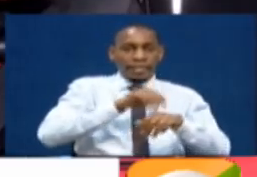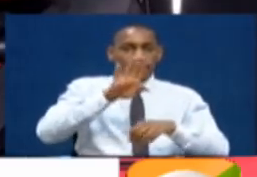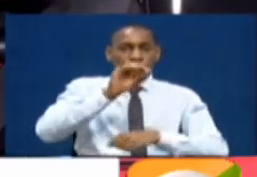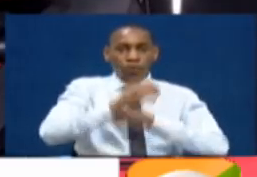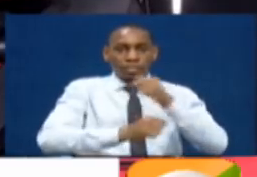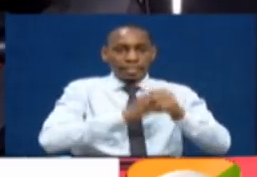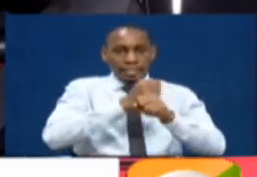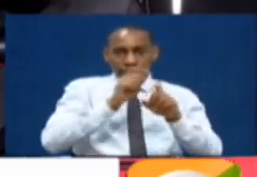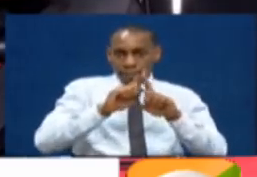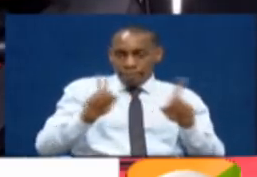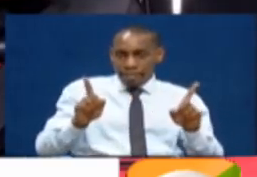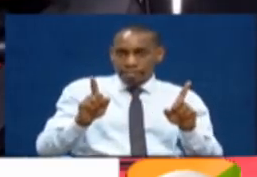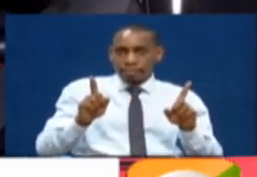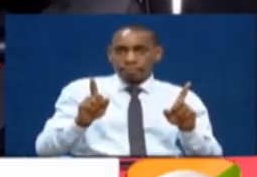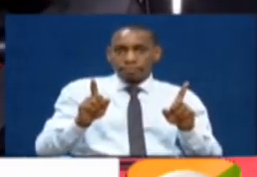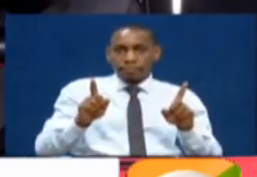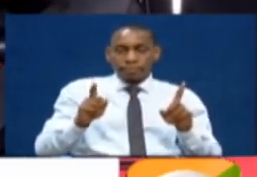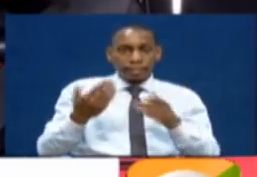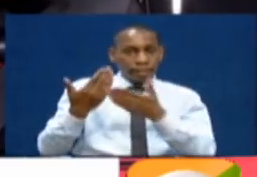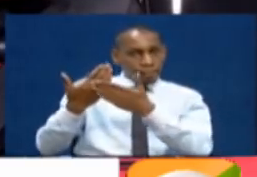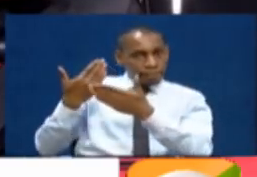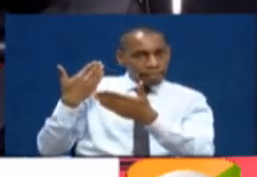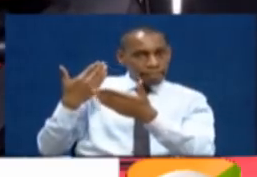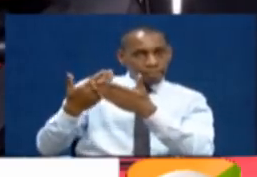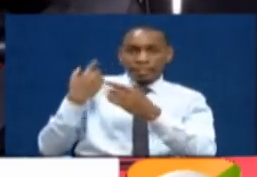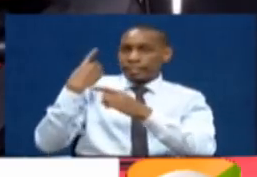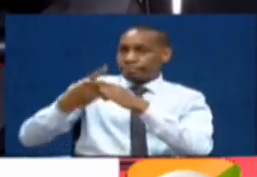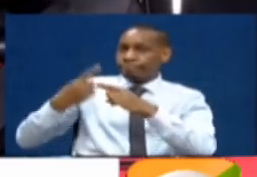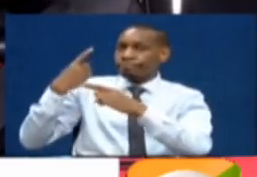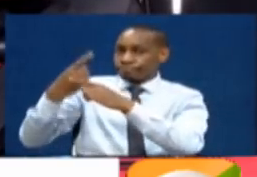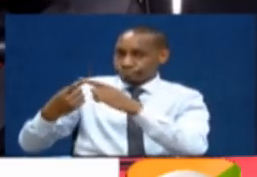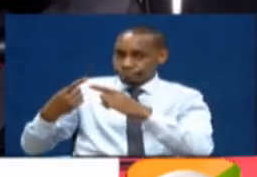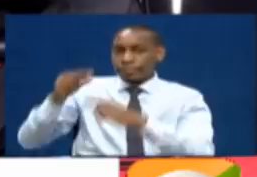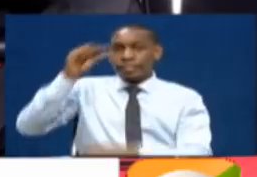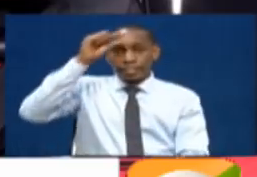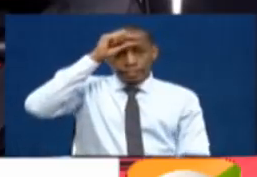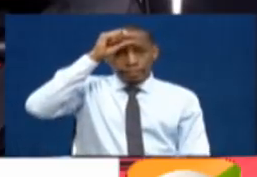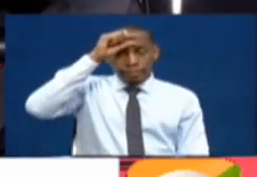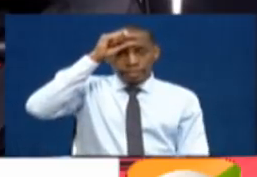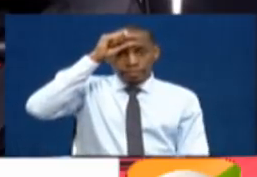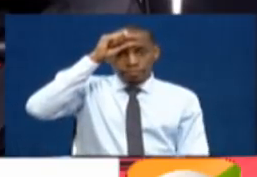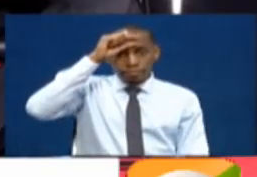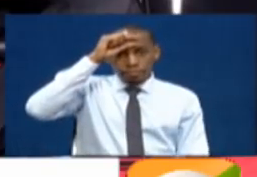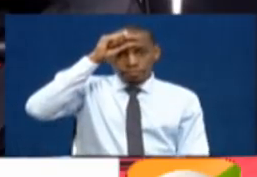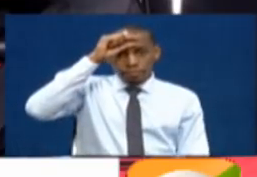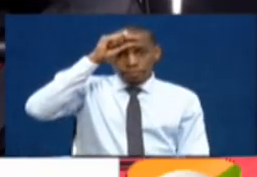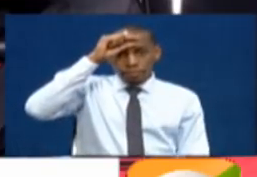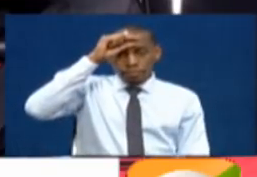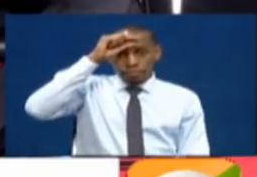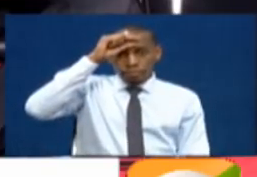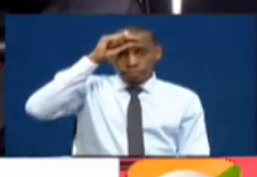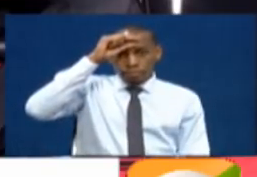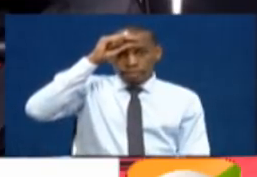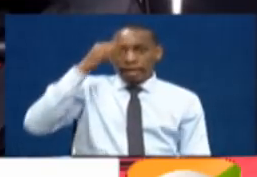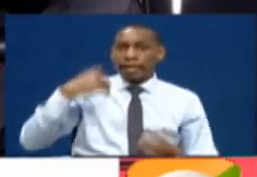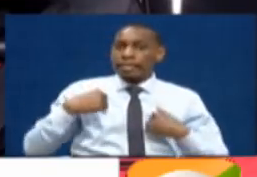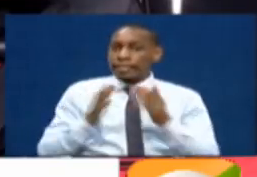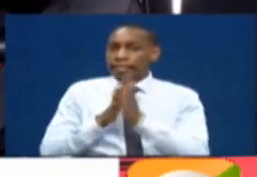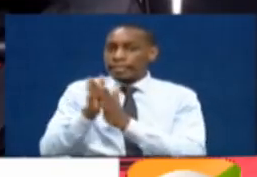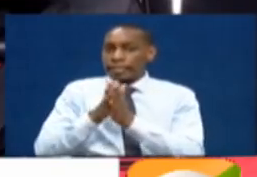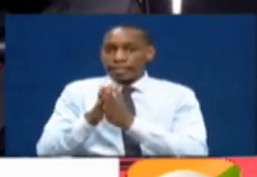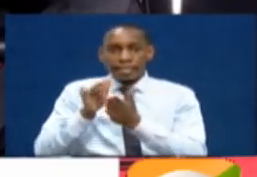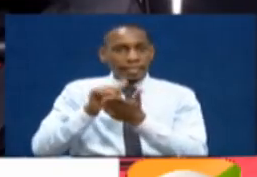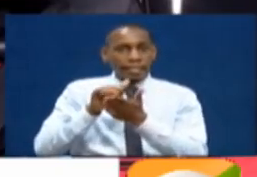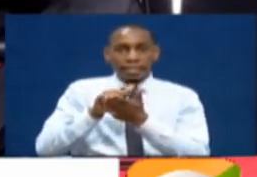So unfortunately, in the last few years, the government went out there with an appetite that is